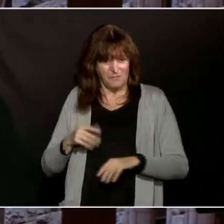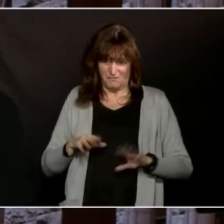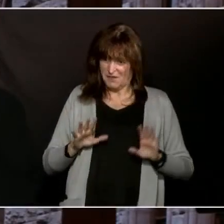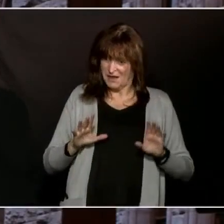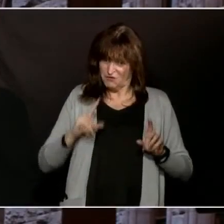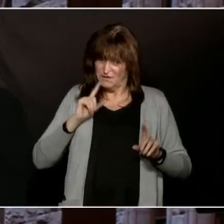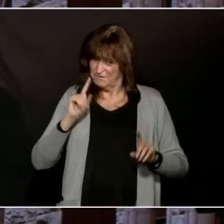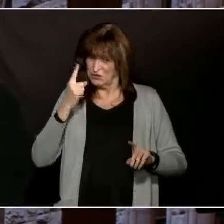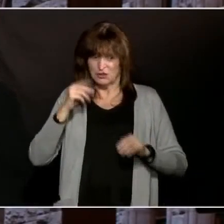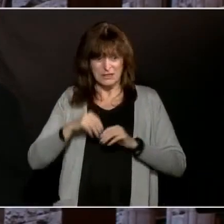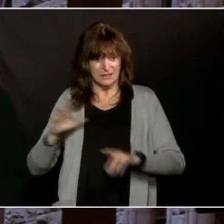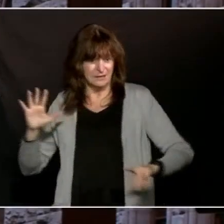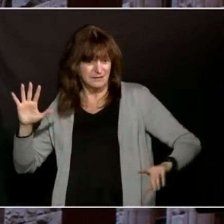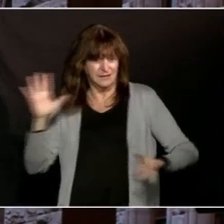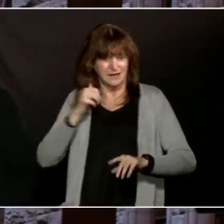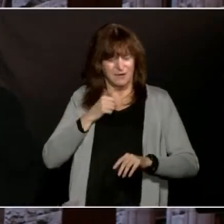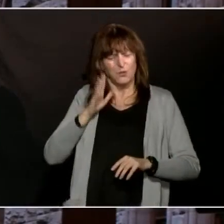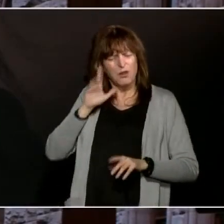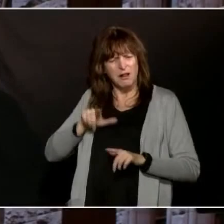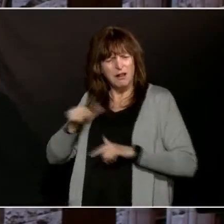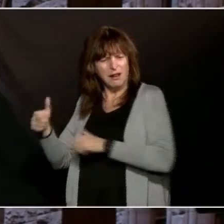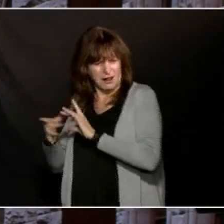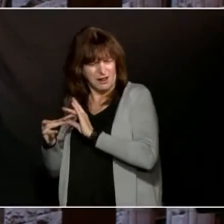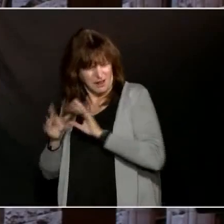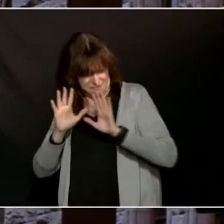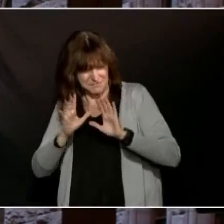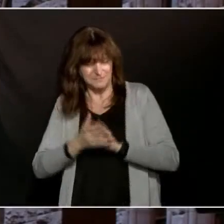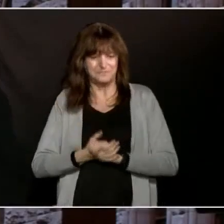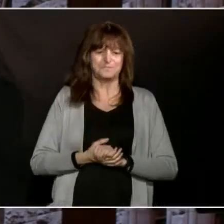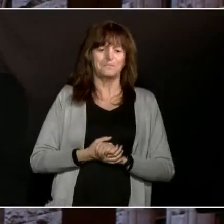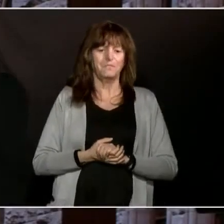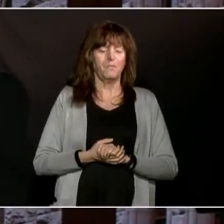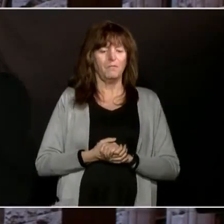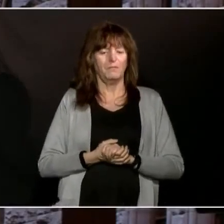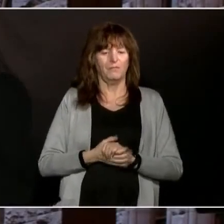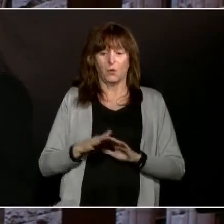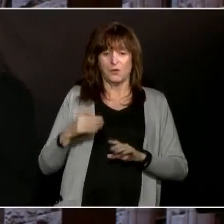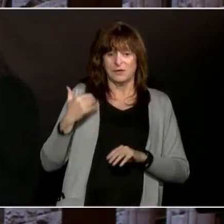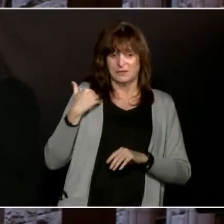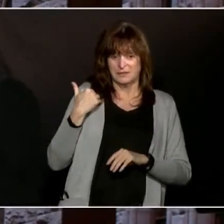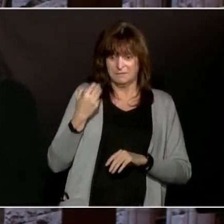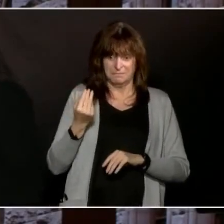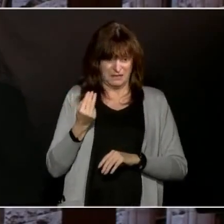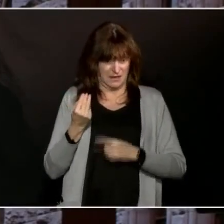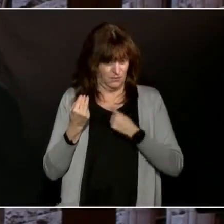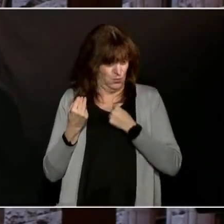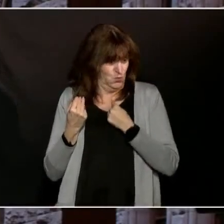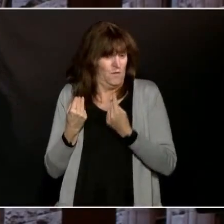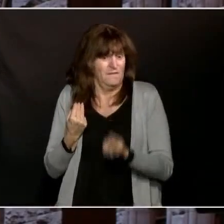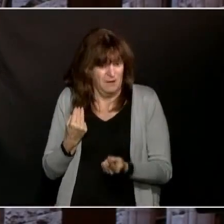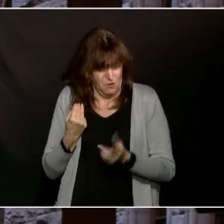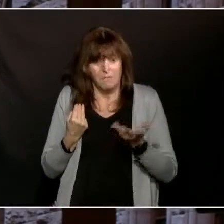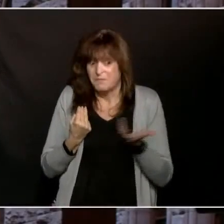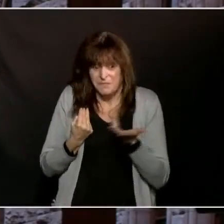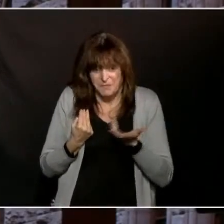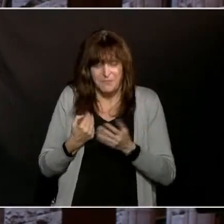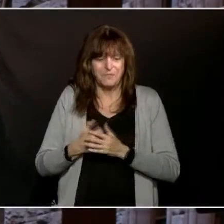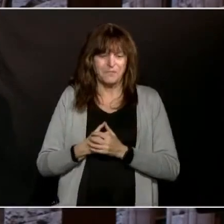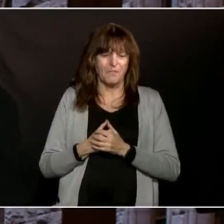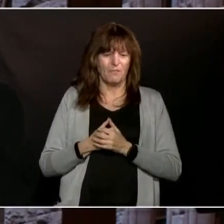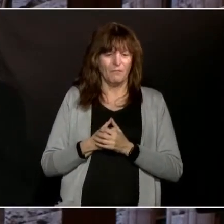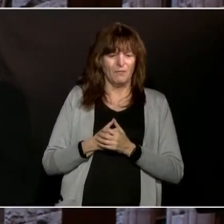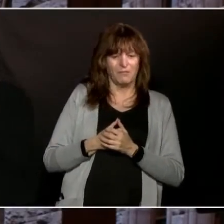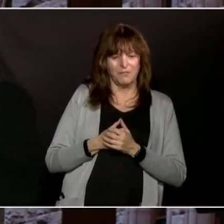those details. So, where are we at since Monday? When we last spoke, we had reported an additional 3,480